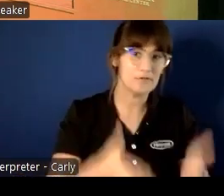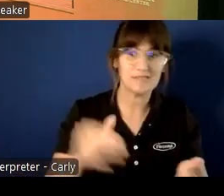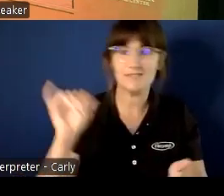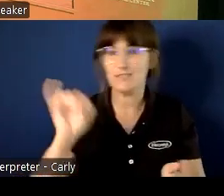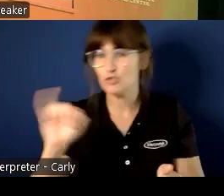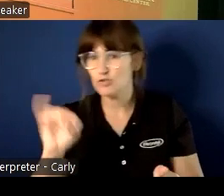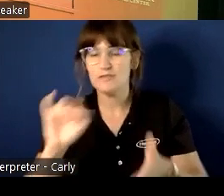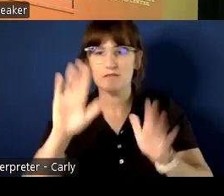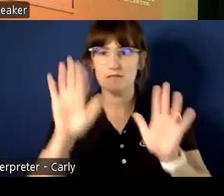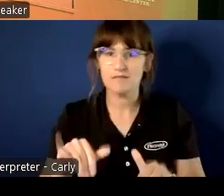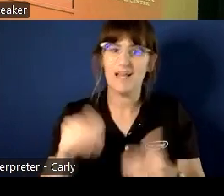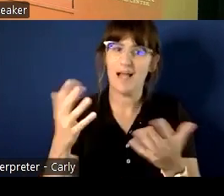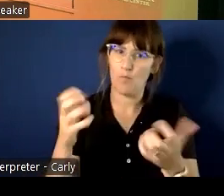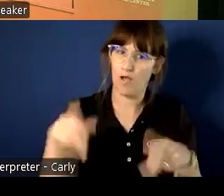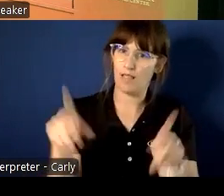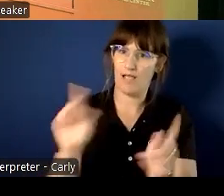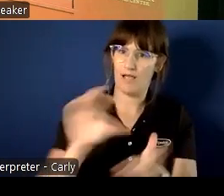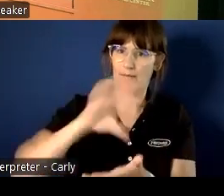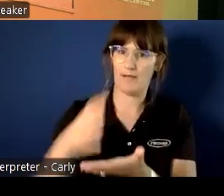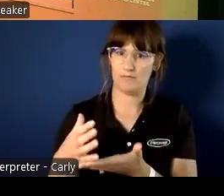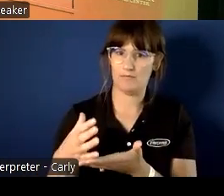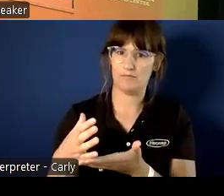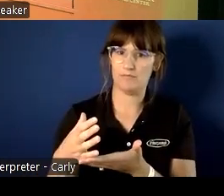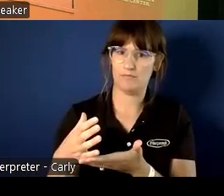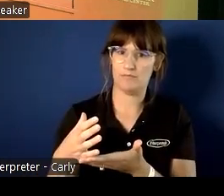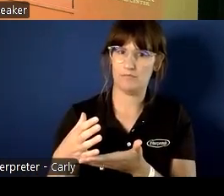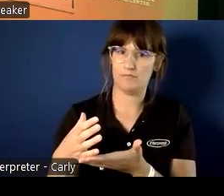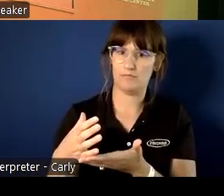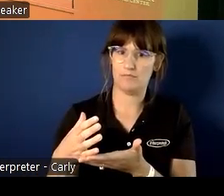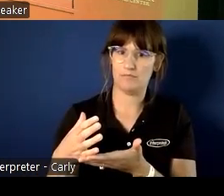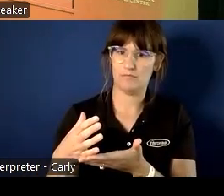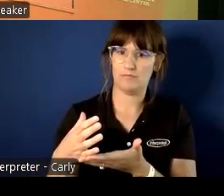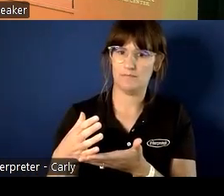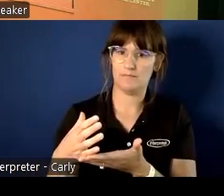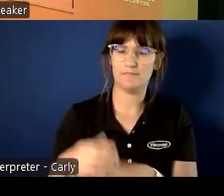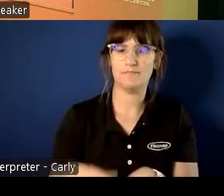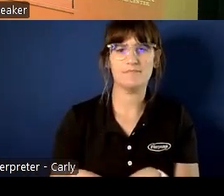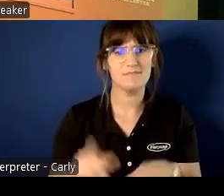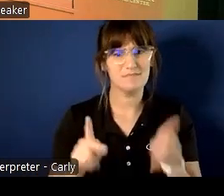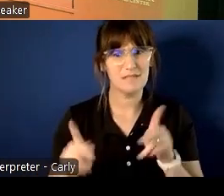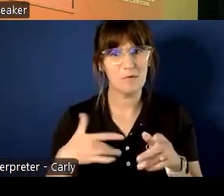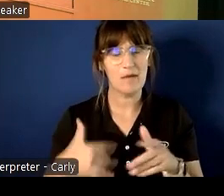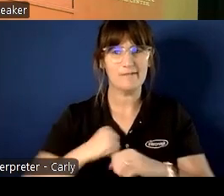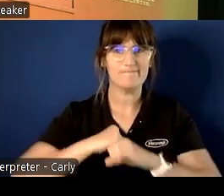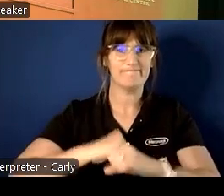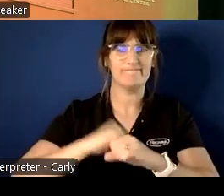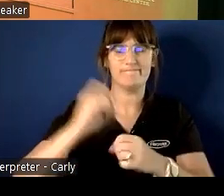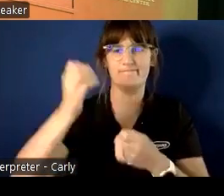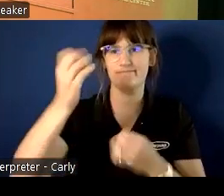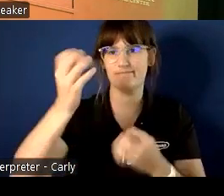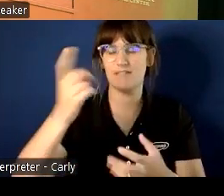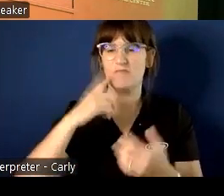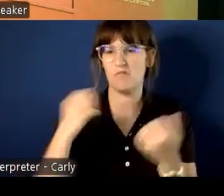want the allowed amounts. And insurance companies in general are very, very protective of this information for various